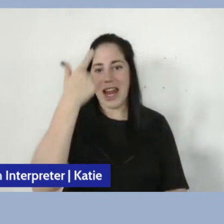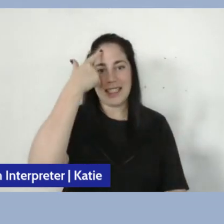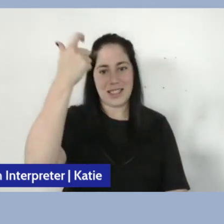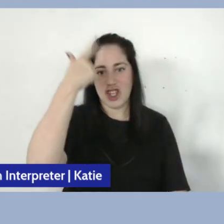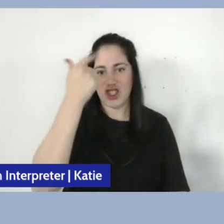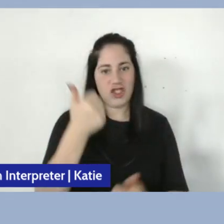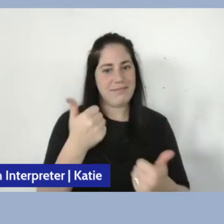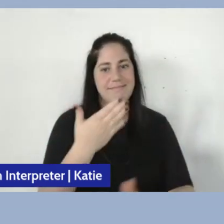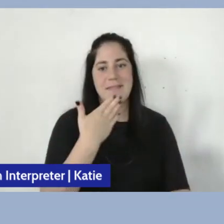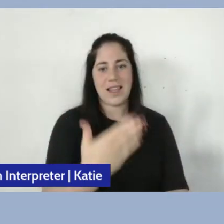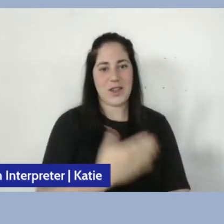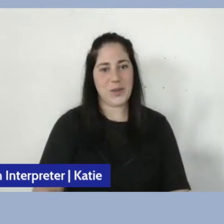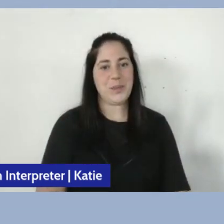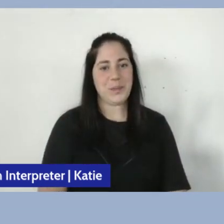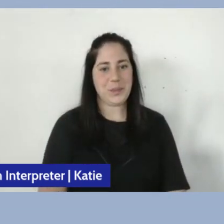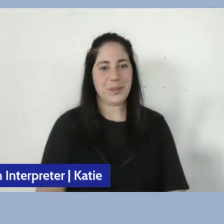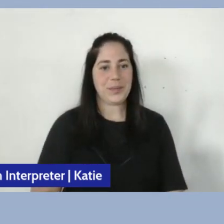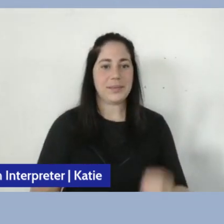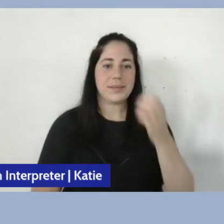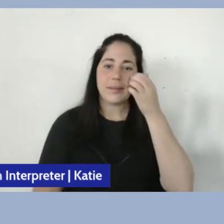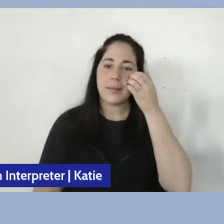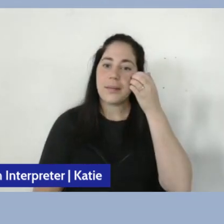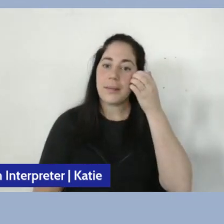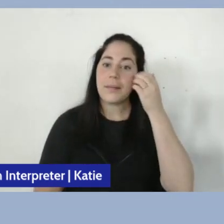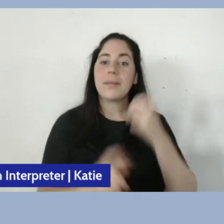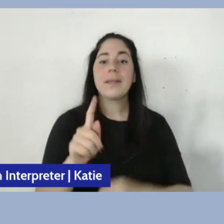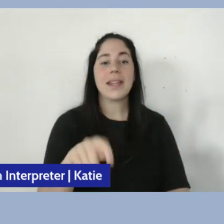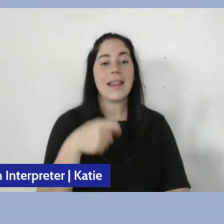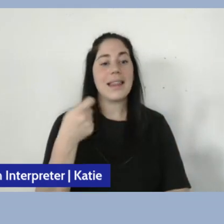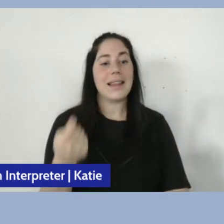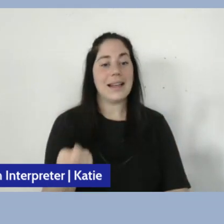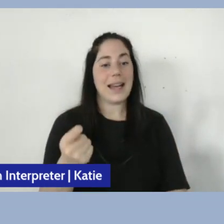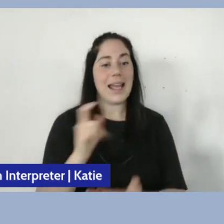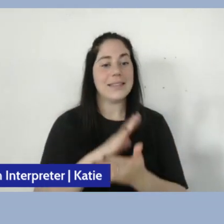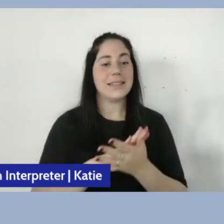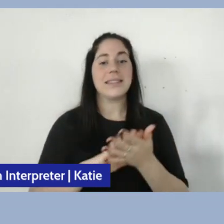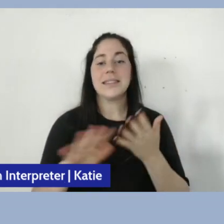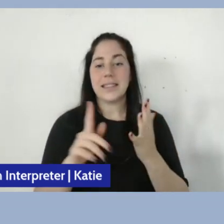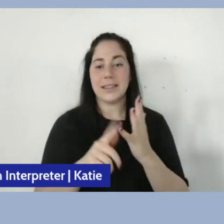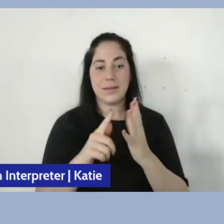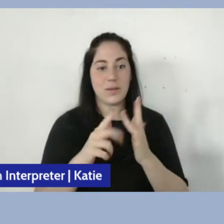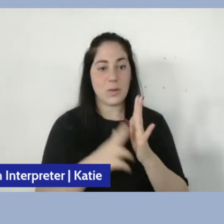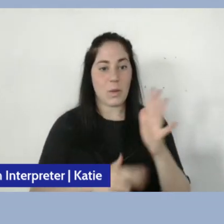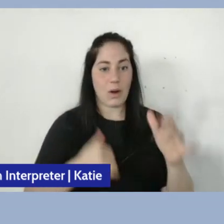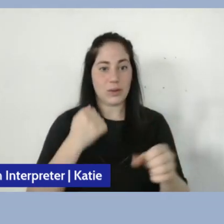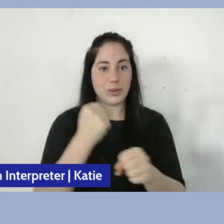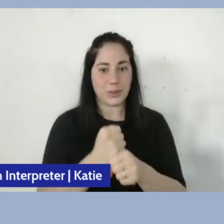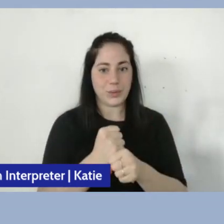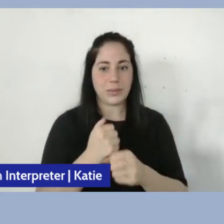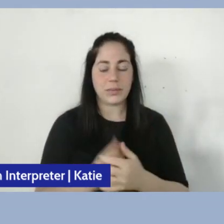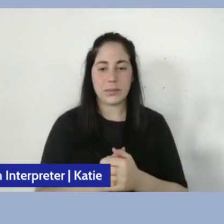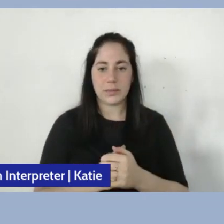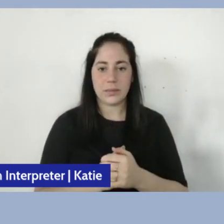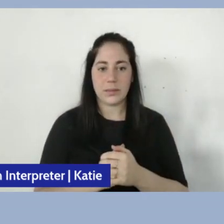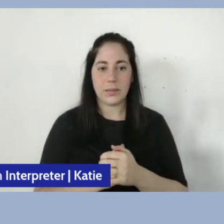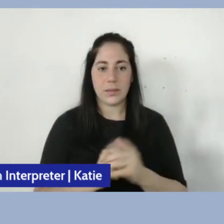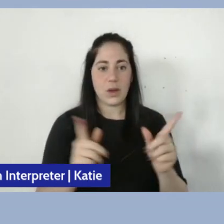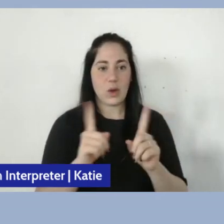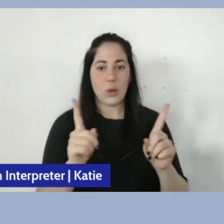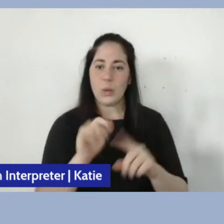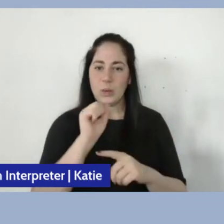much. I'm going to go to Hong. You're a geriatrician. So what are some of the issues